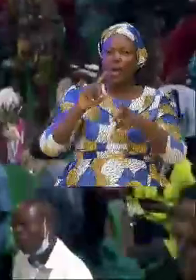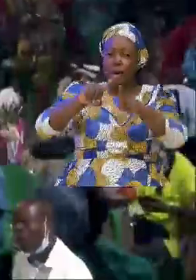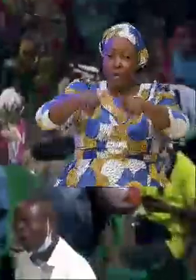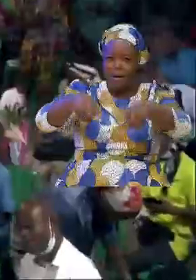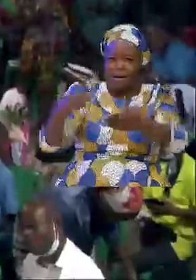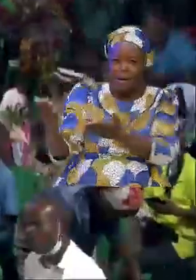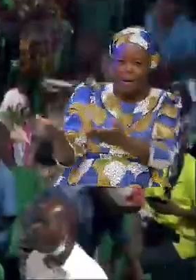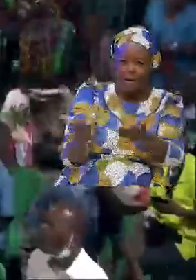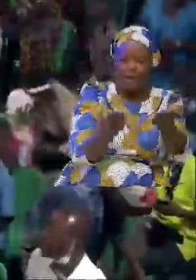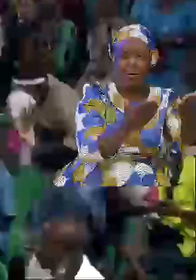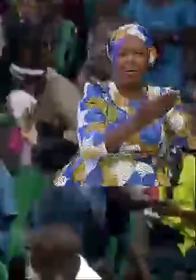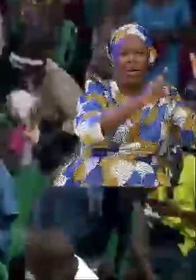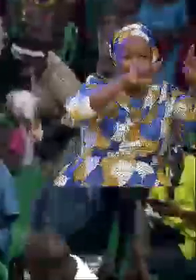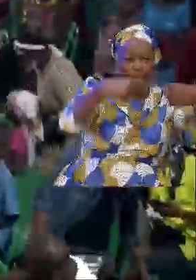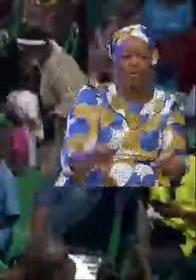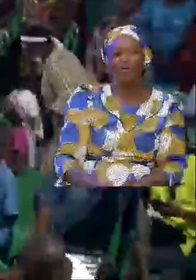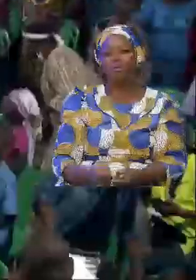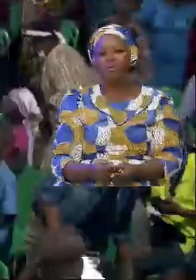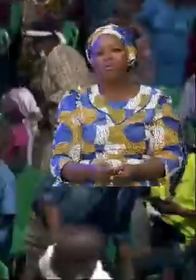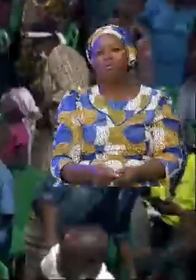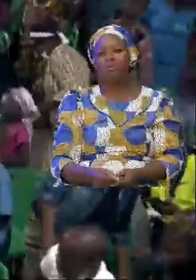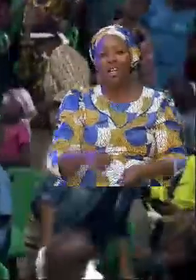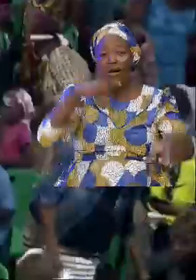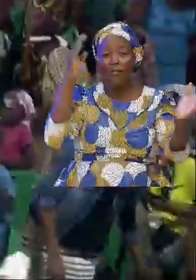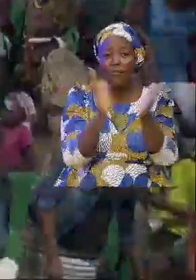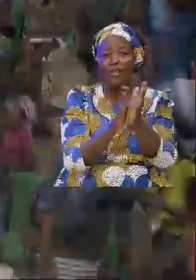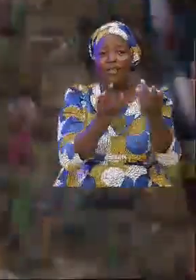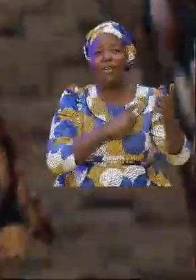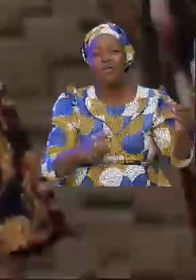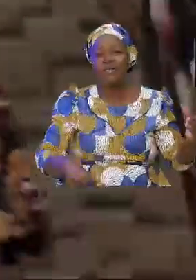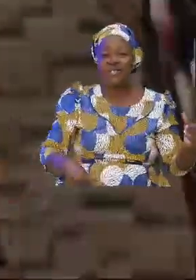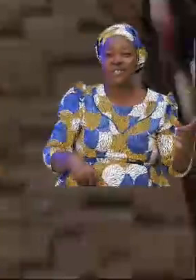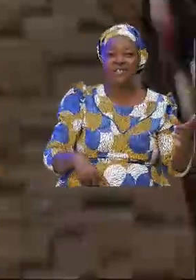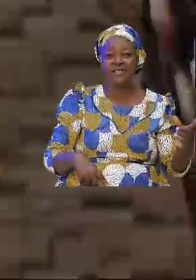pastor have told us, carry, go.